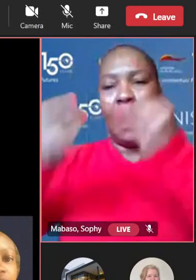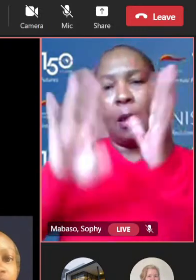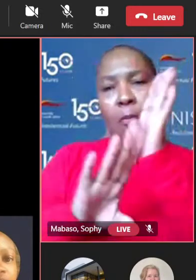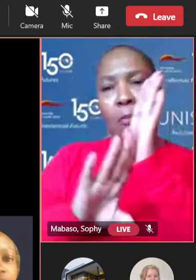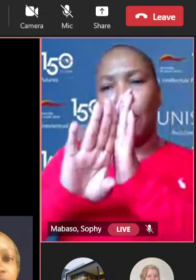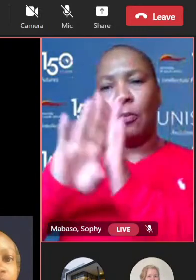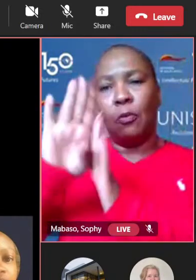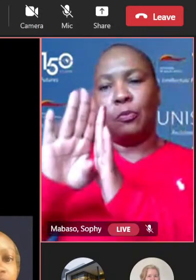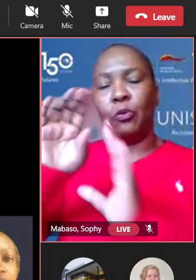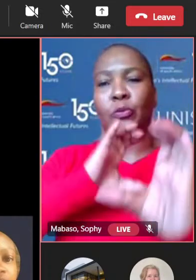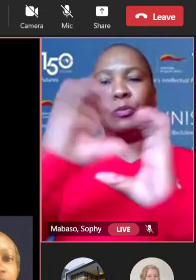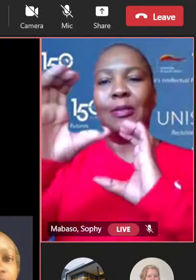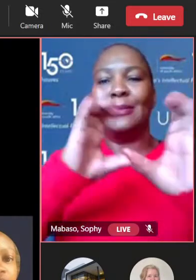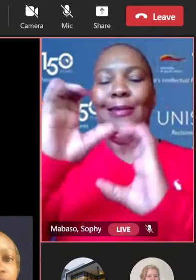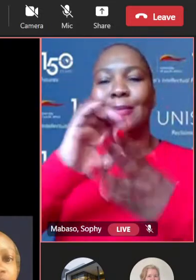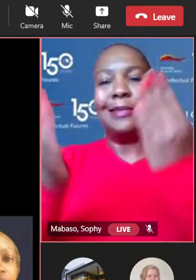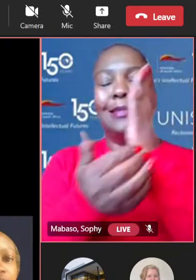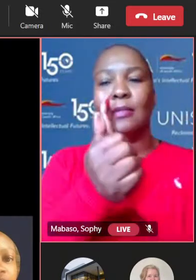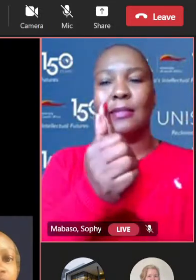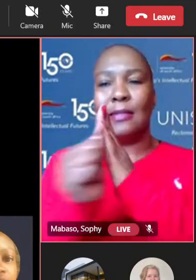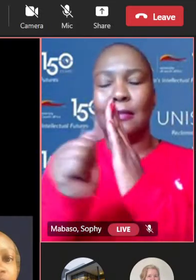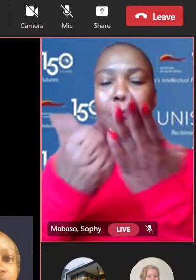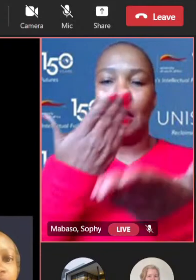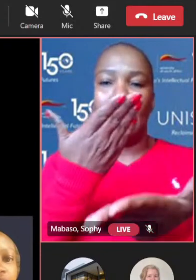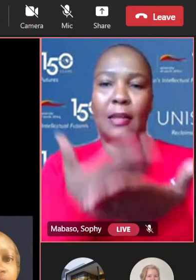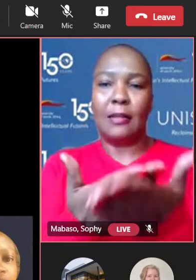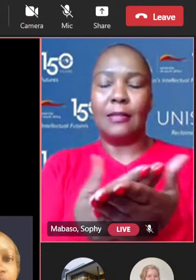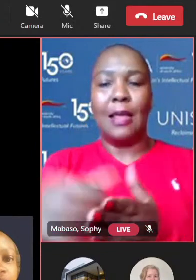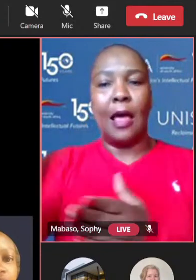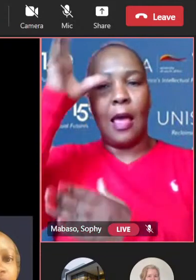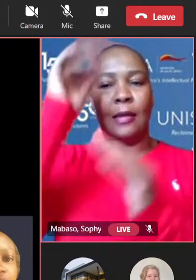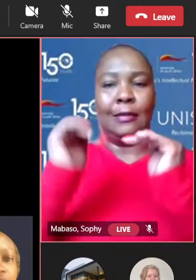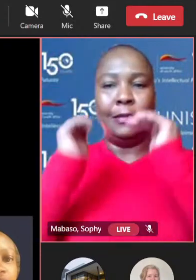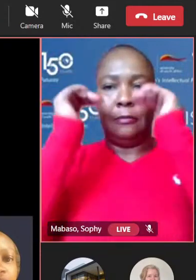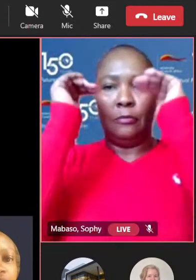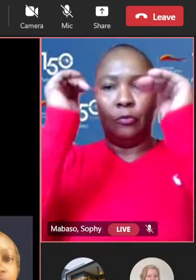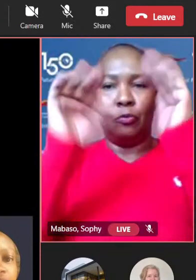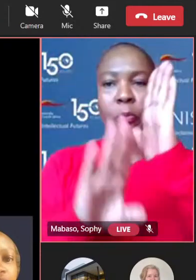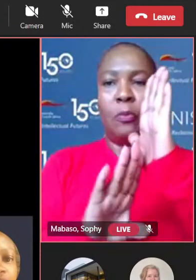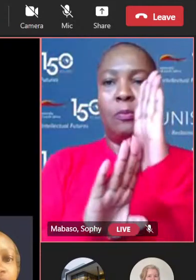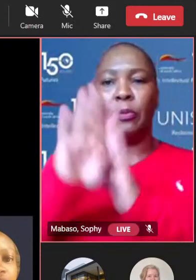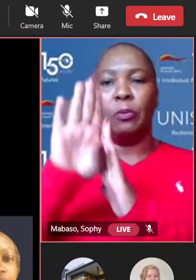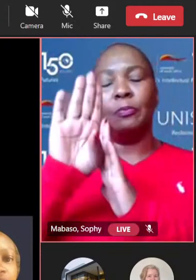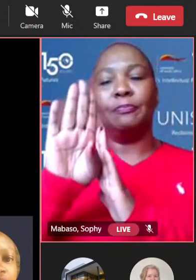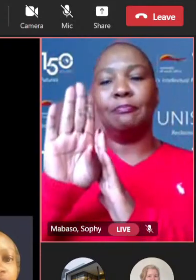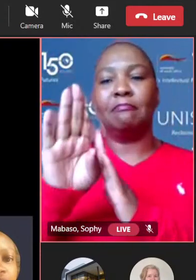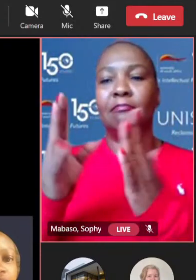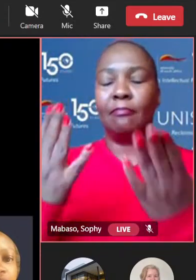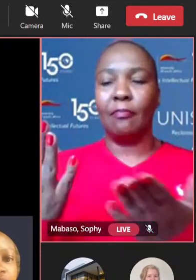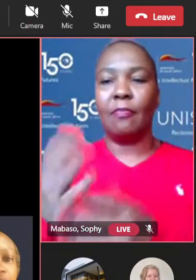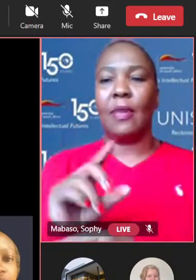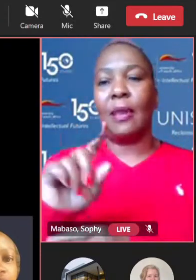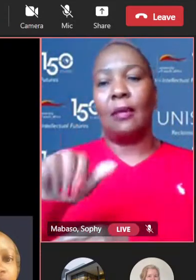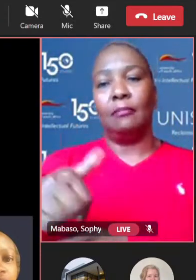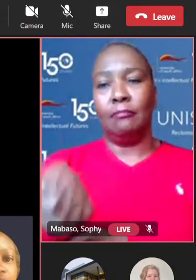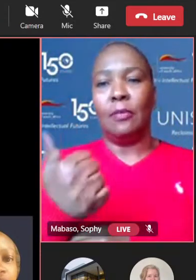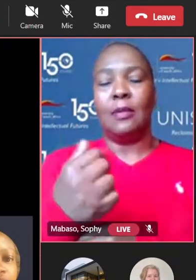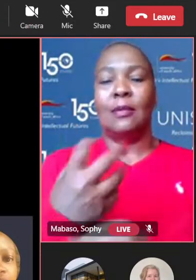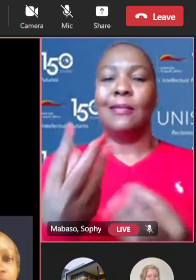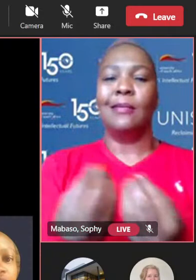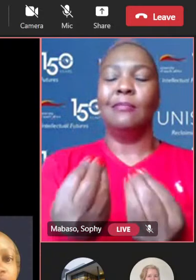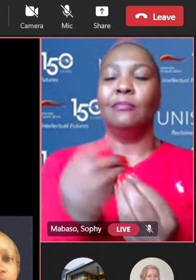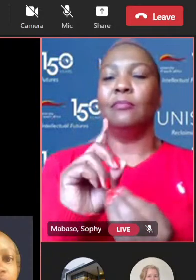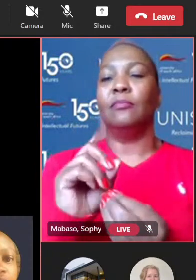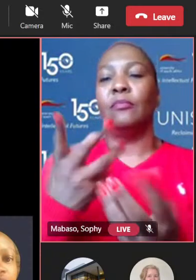skills, and enhance academic success. And another thing, remember, it